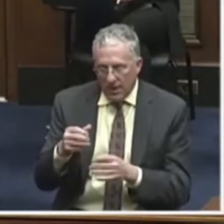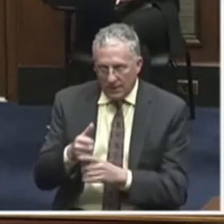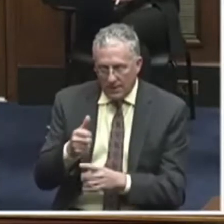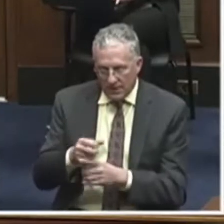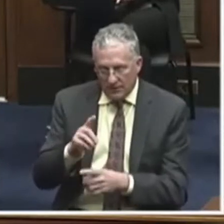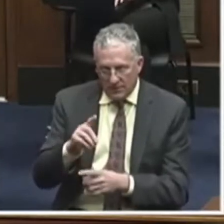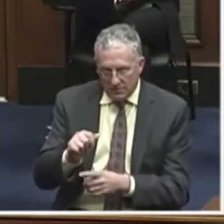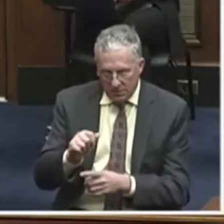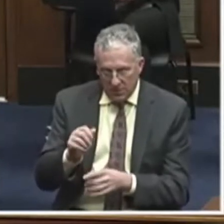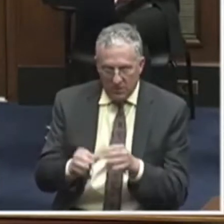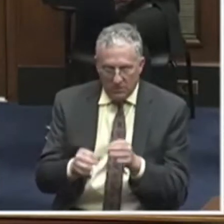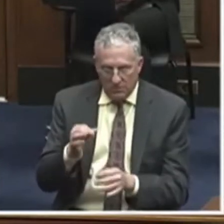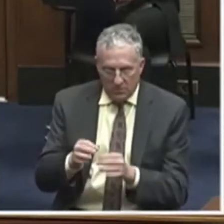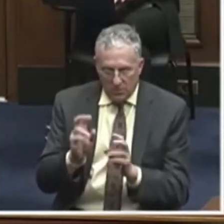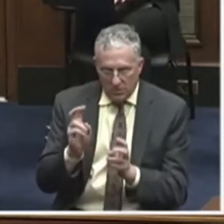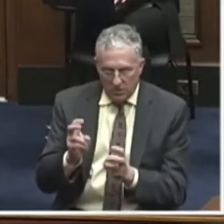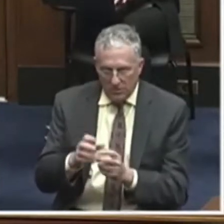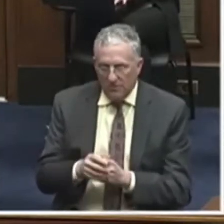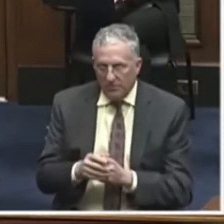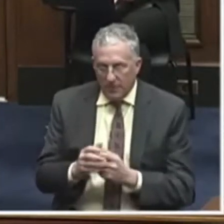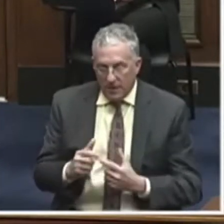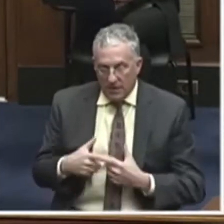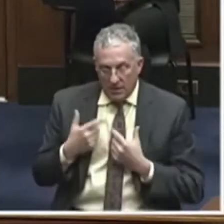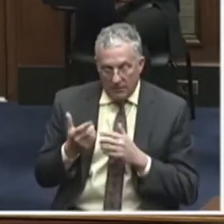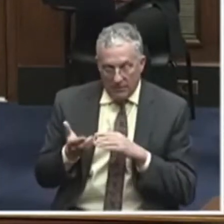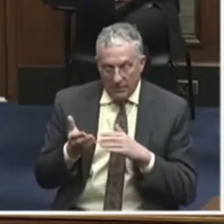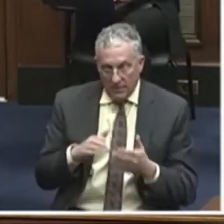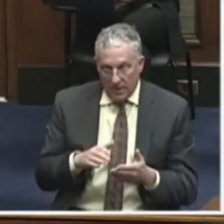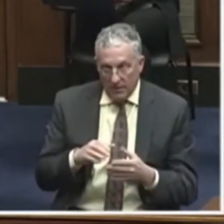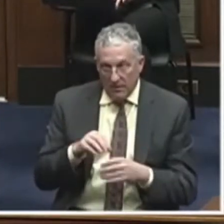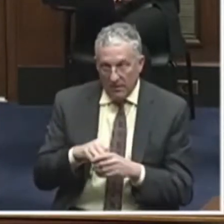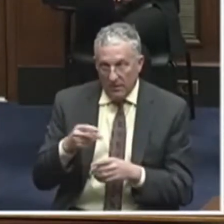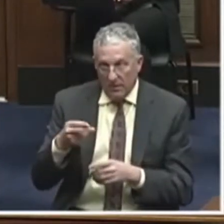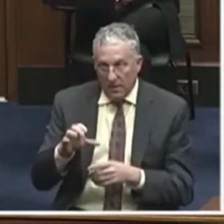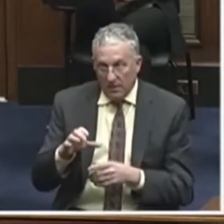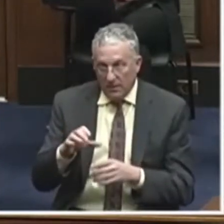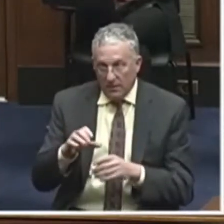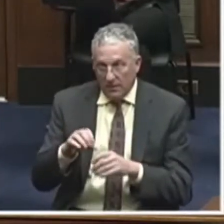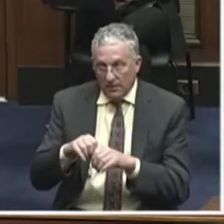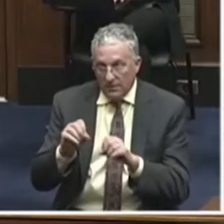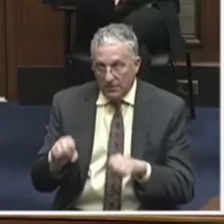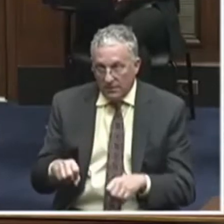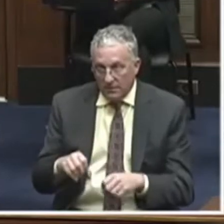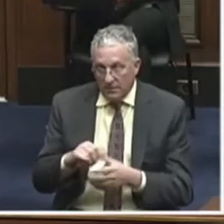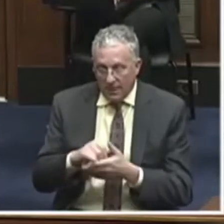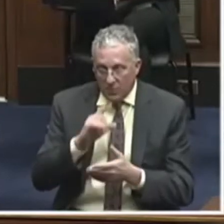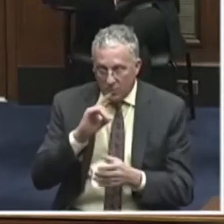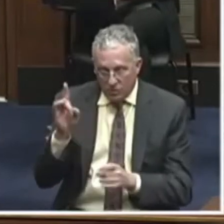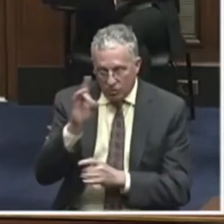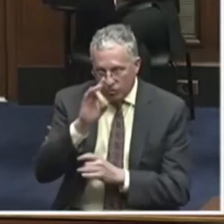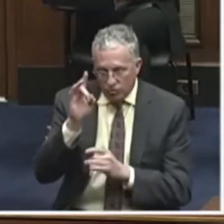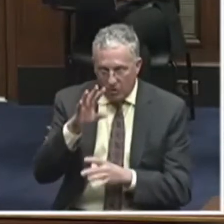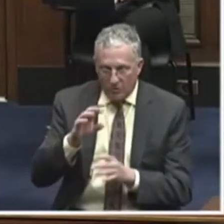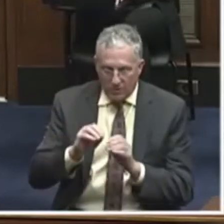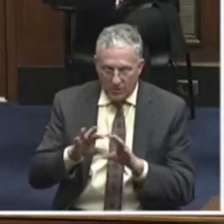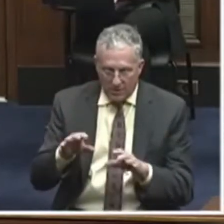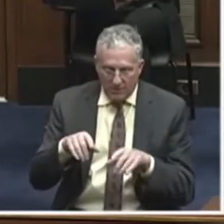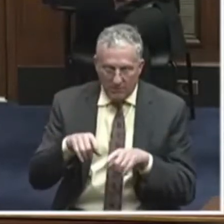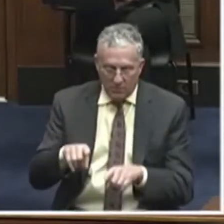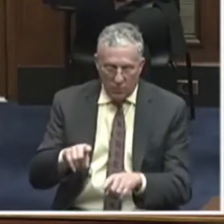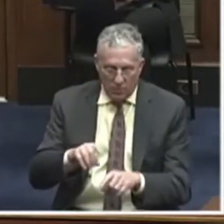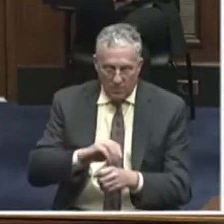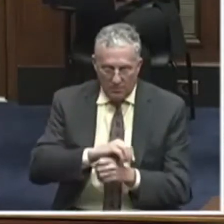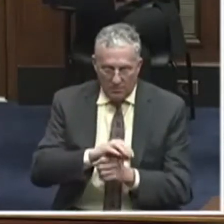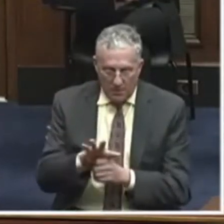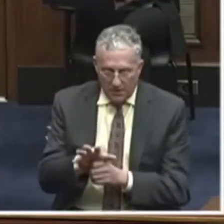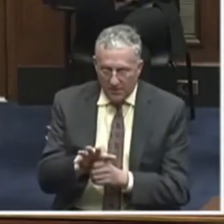justice issue. The life and death consequences of our current healthcare system have been made tragically clear over the course of this pandemic. And